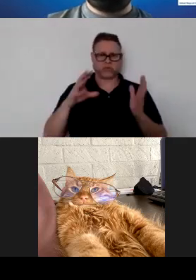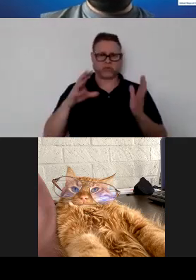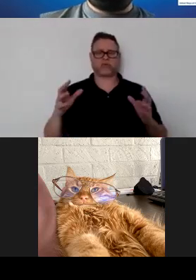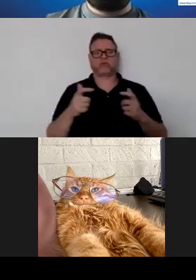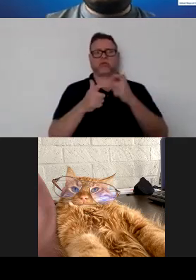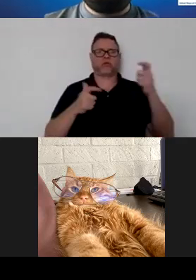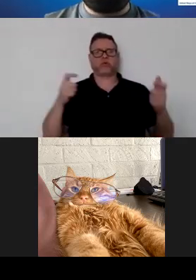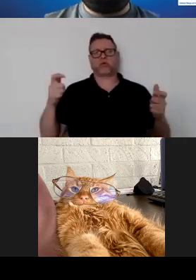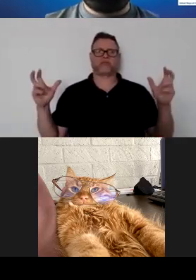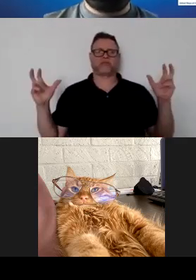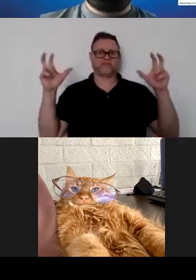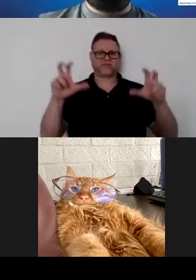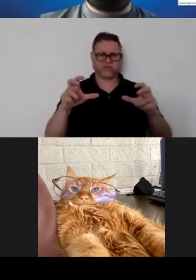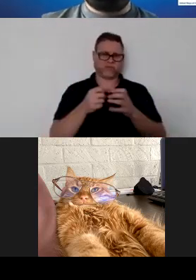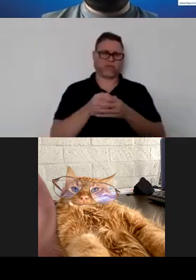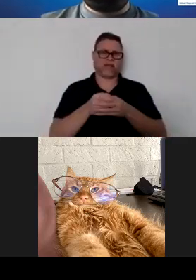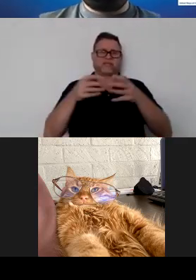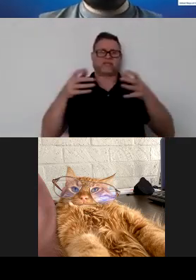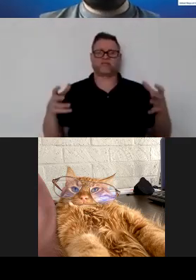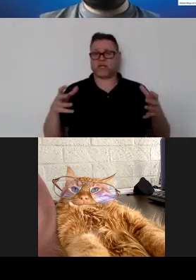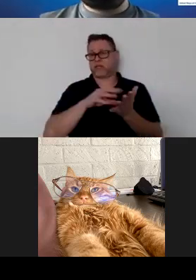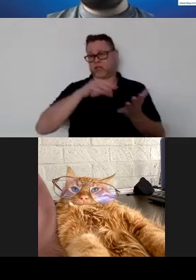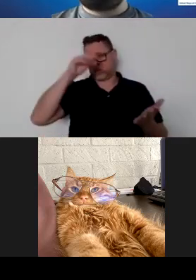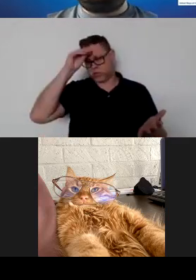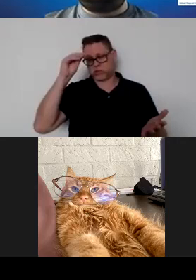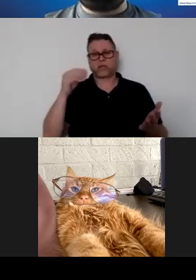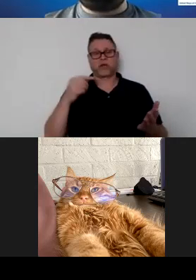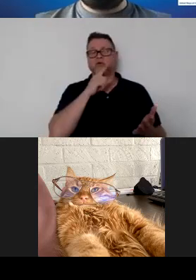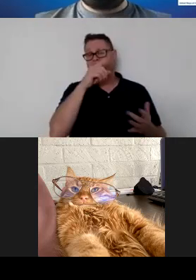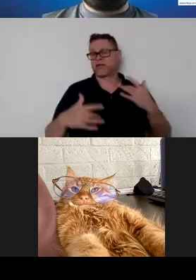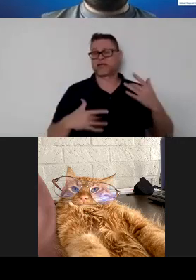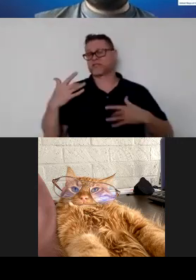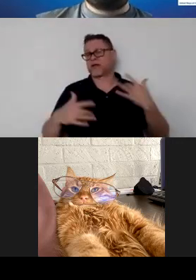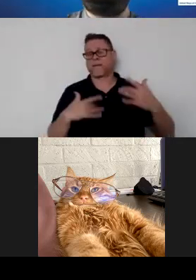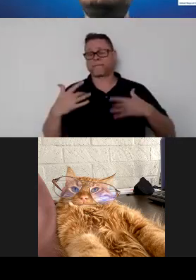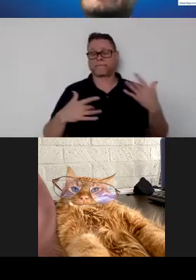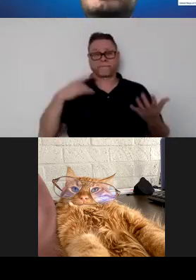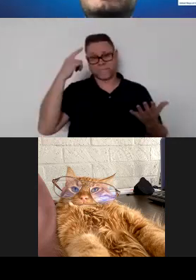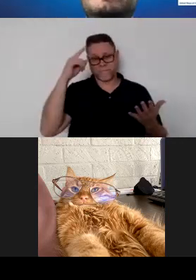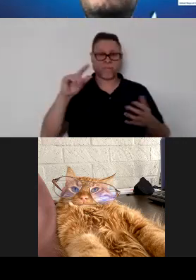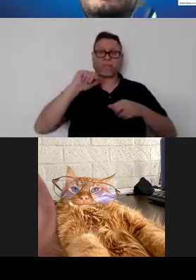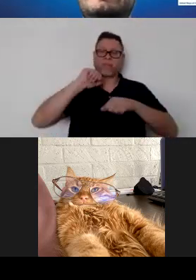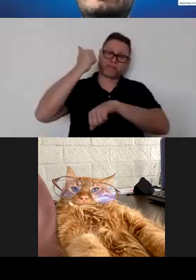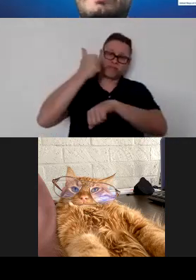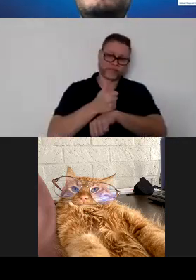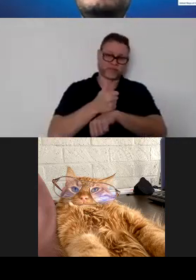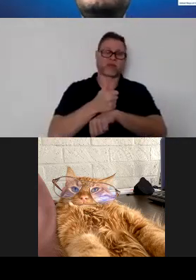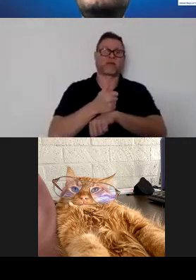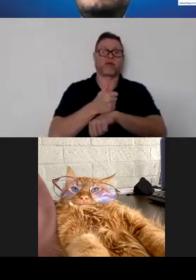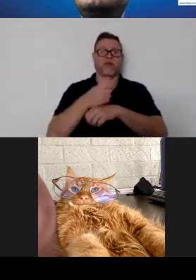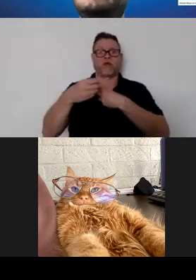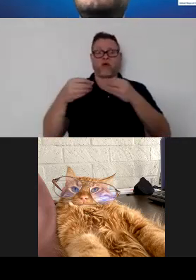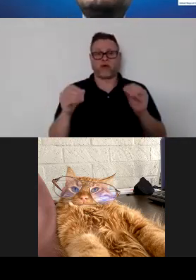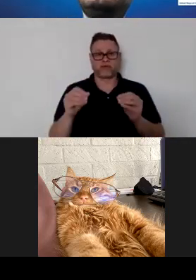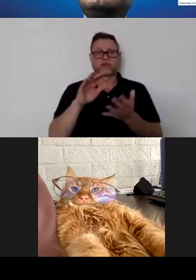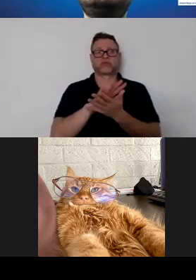in expanded learning, and something that I'm really excited for, it was the establishment of the Office of